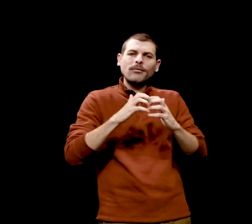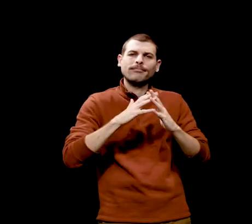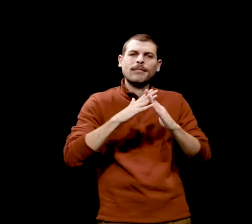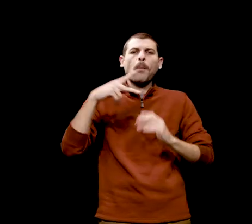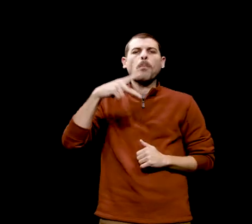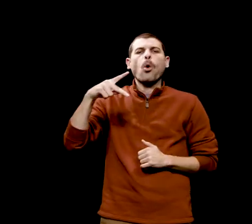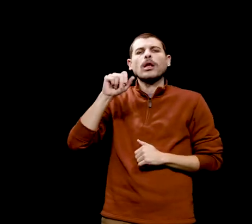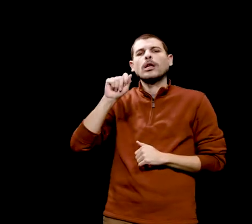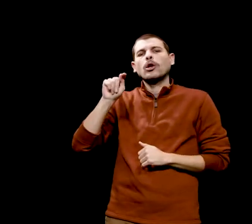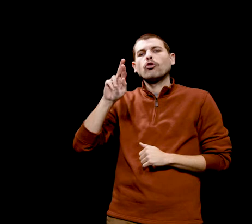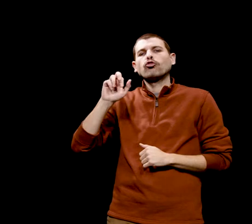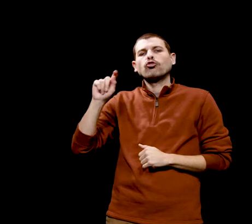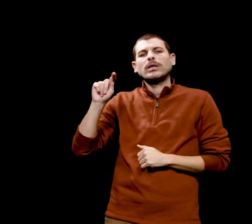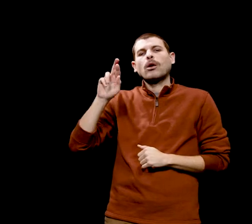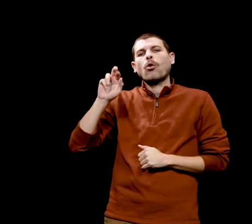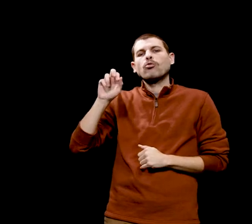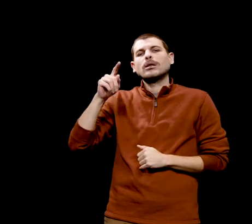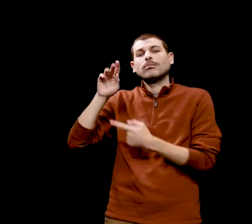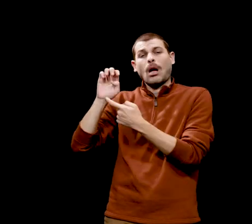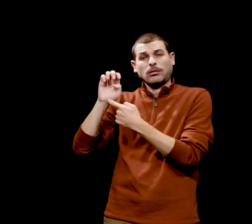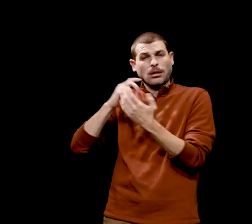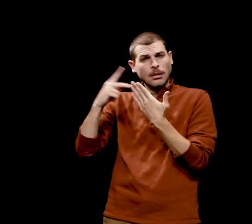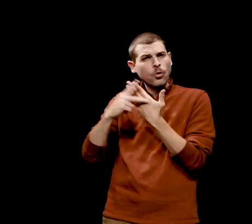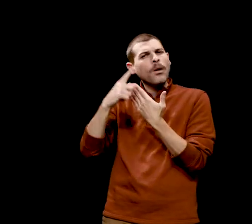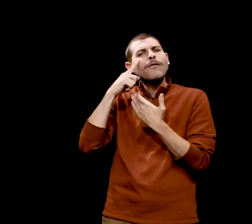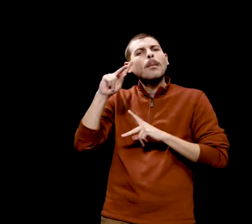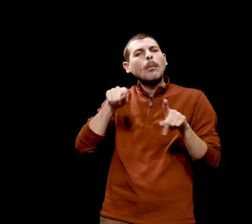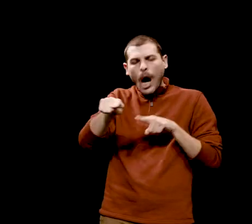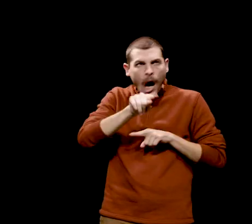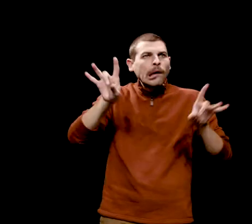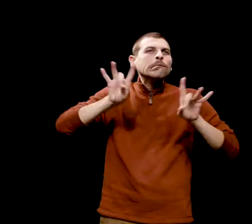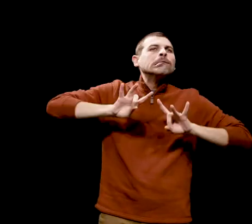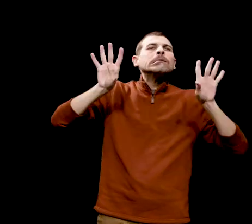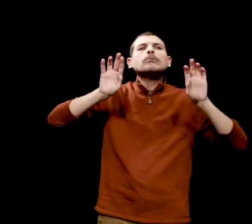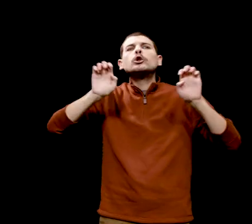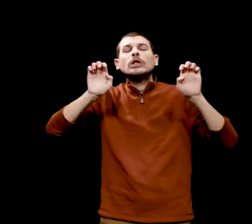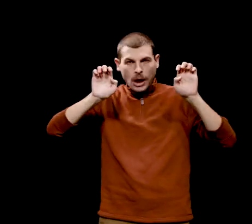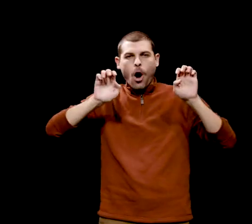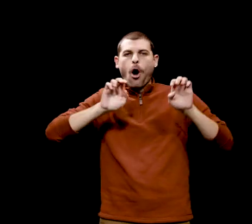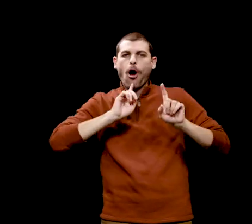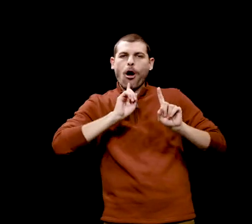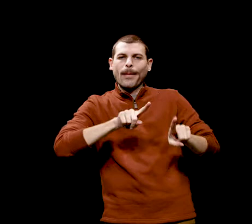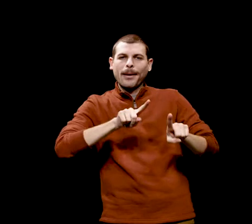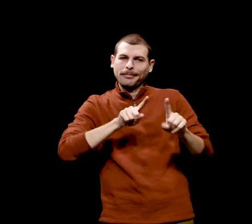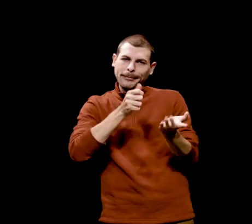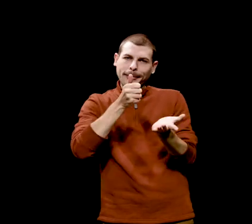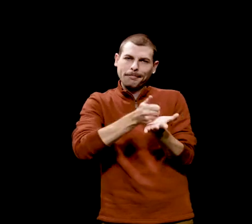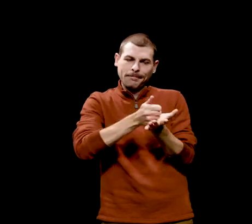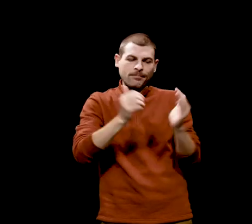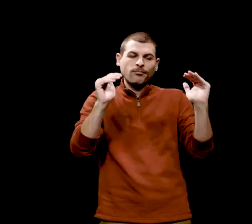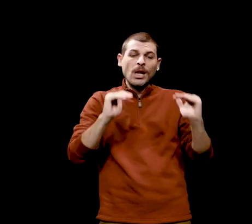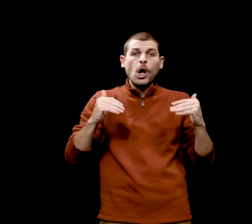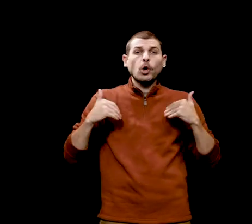is a non-police intervention for people in crisis on our streets. We've supported a youth leadership forum. We have